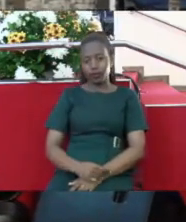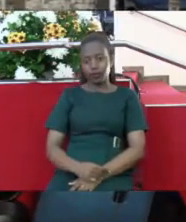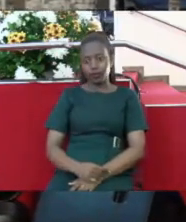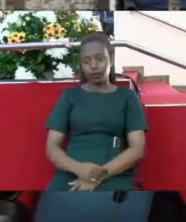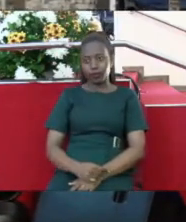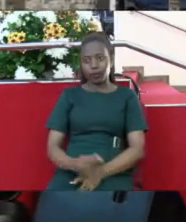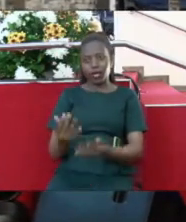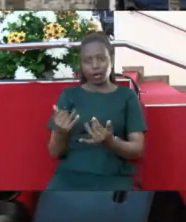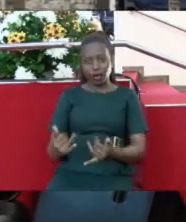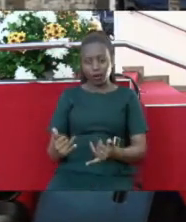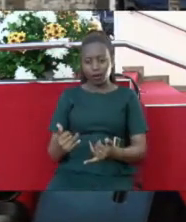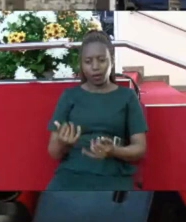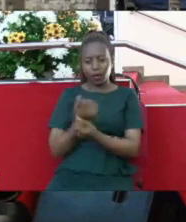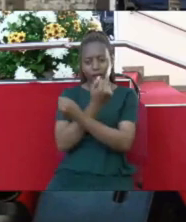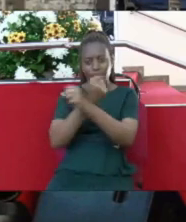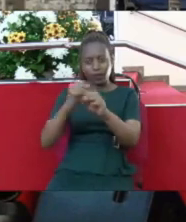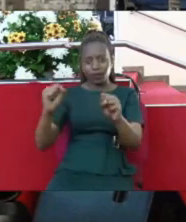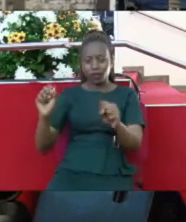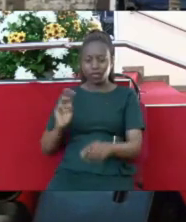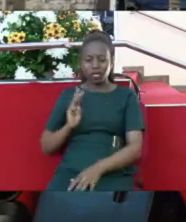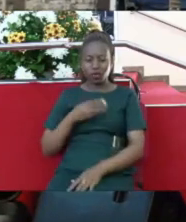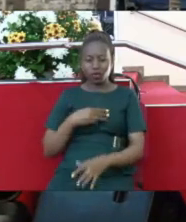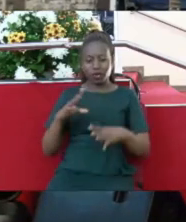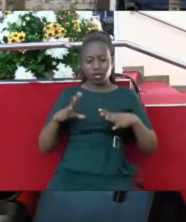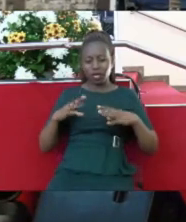so salvation, the salvation that we have received is not because we did